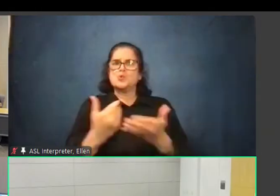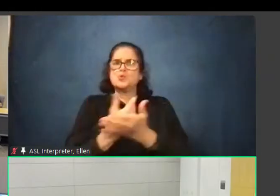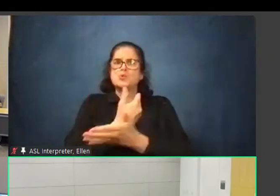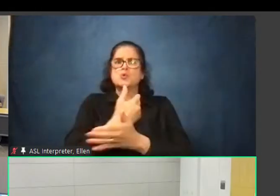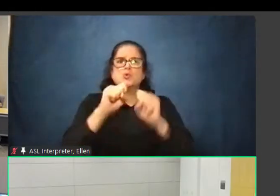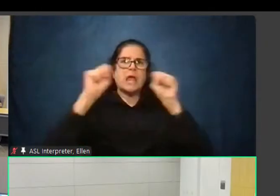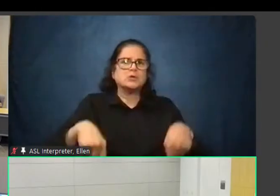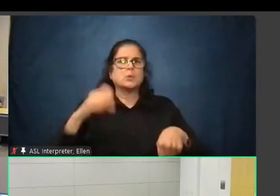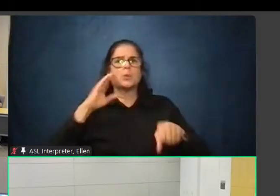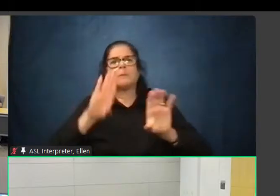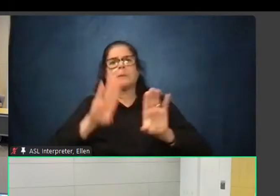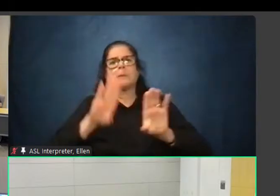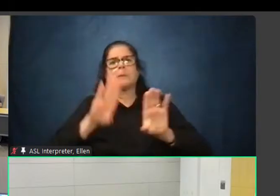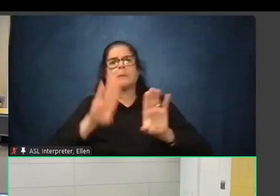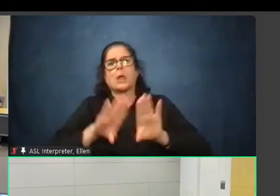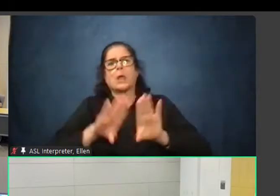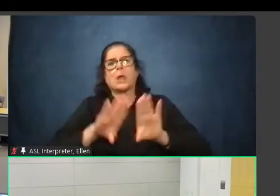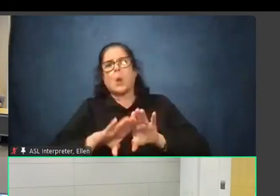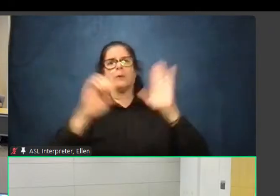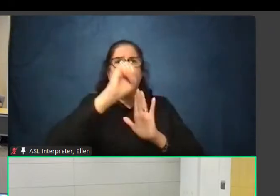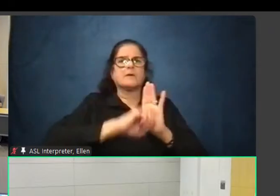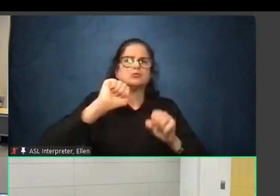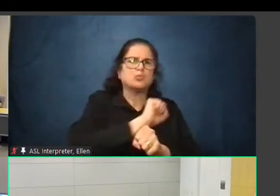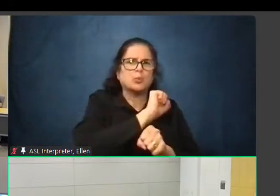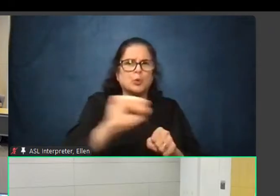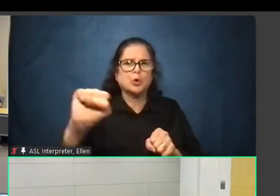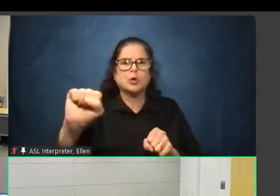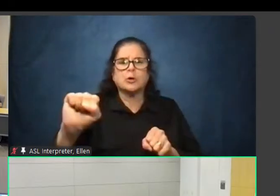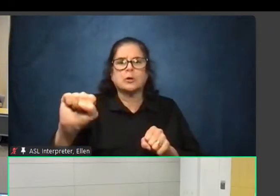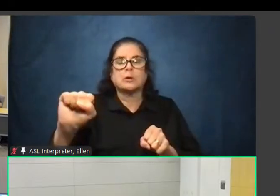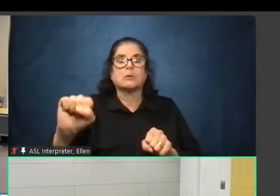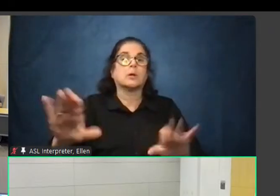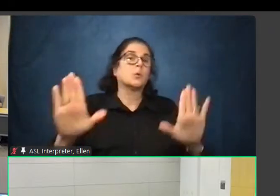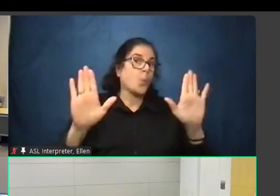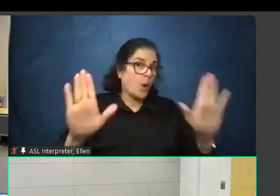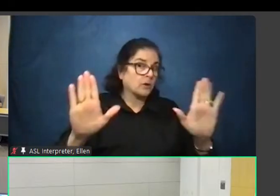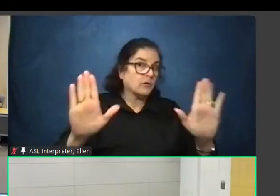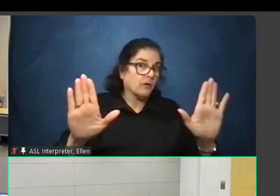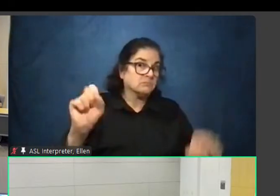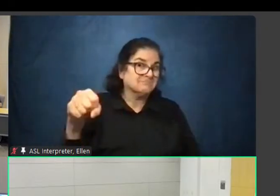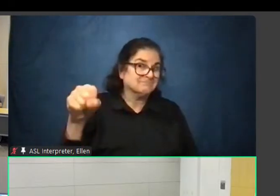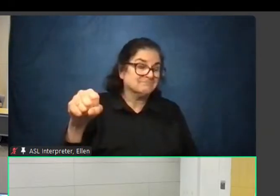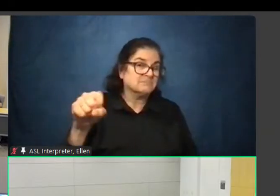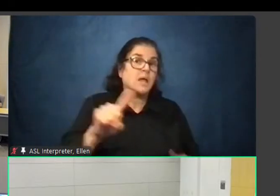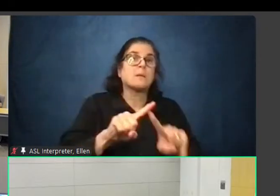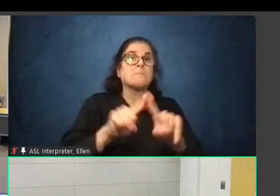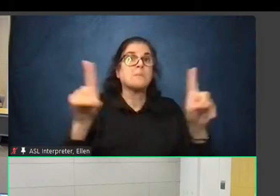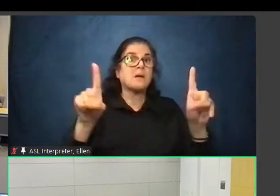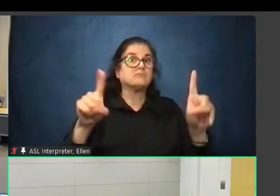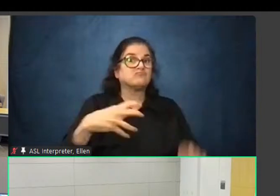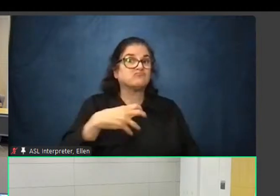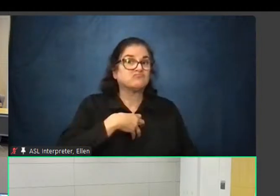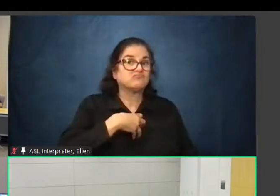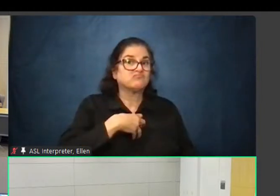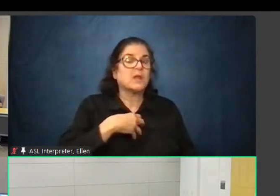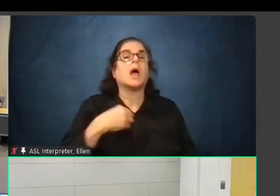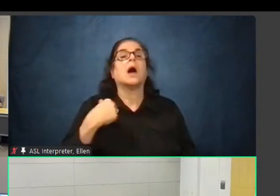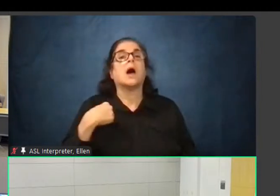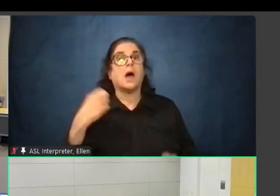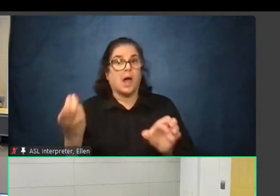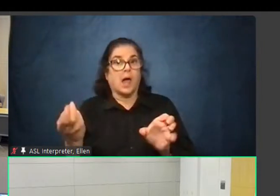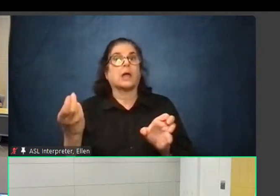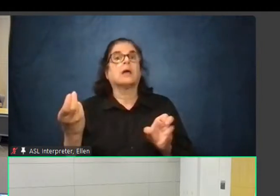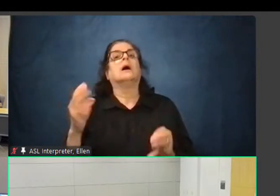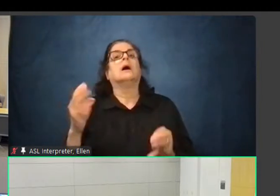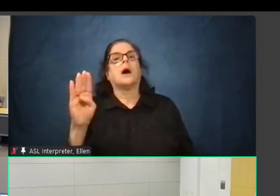elevators work and all the rest of that stuff. And that is wonderful. My issue is I can get on the platform, but I